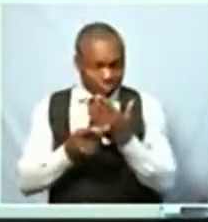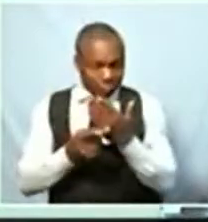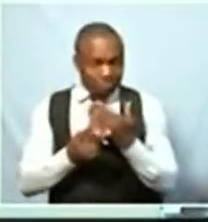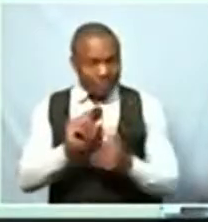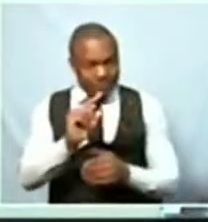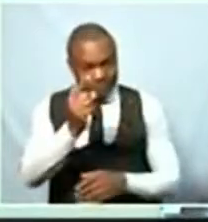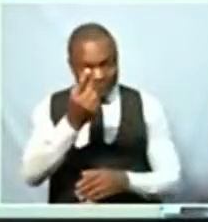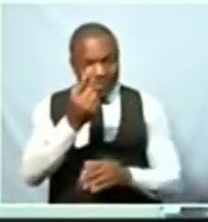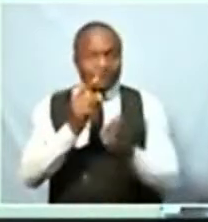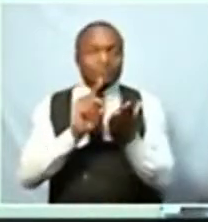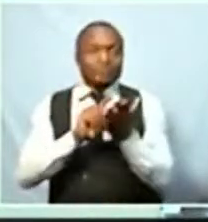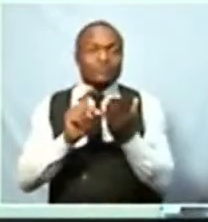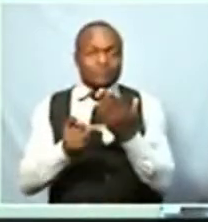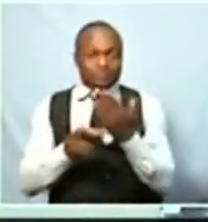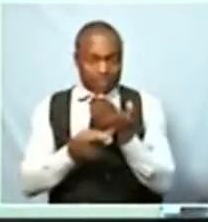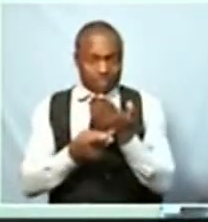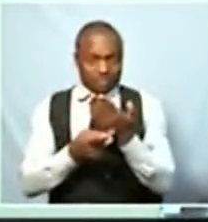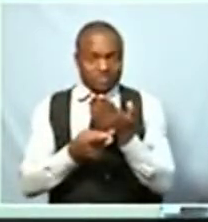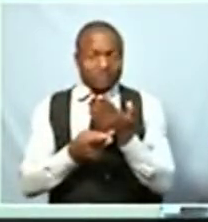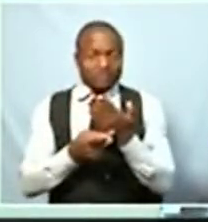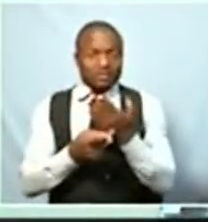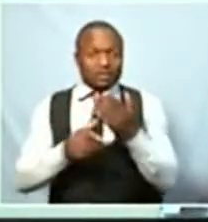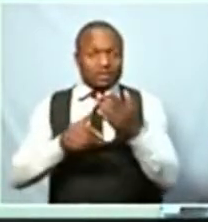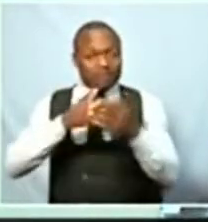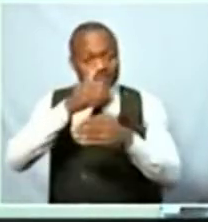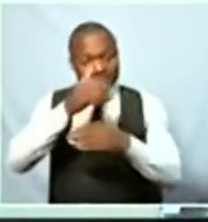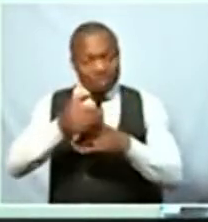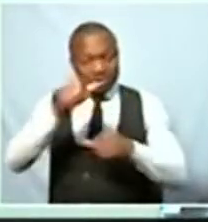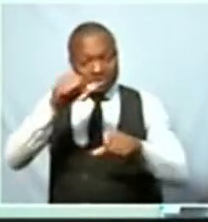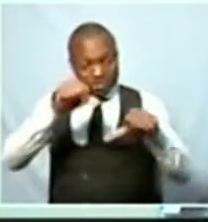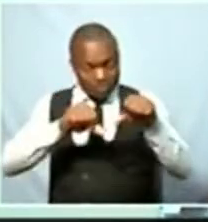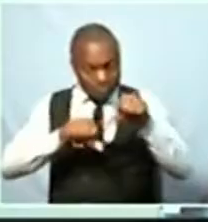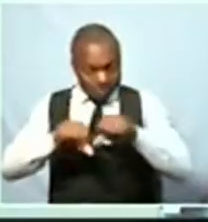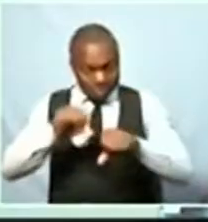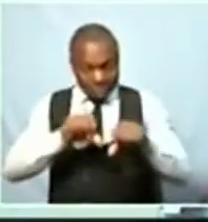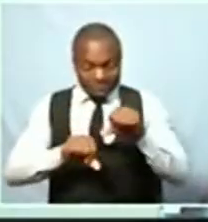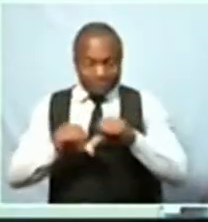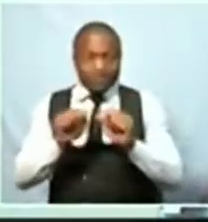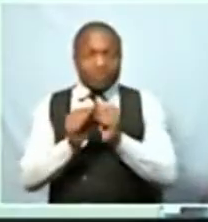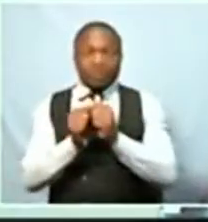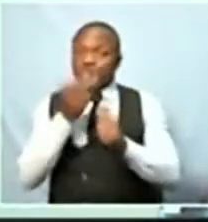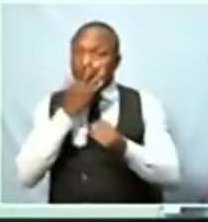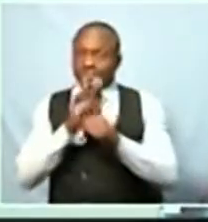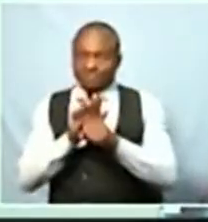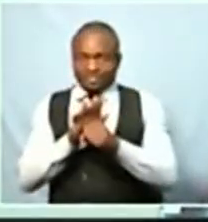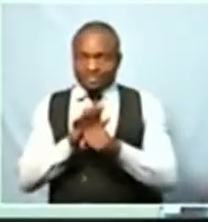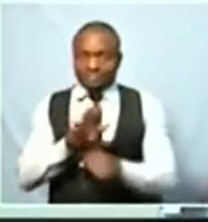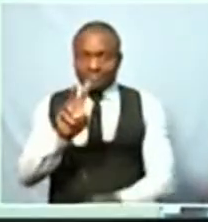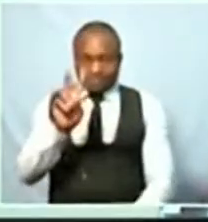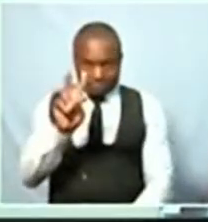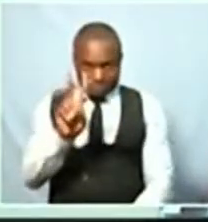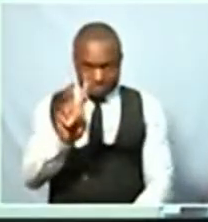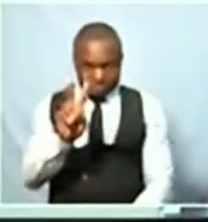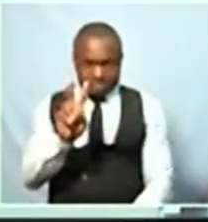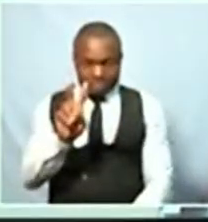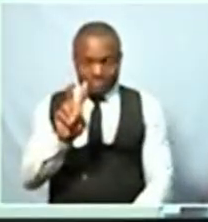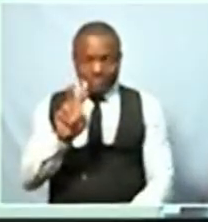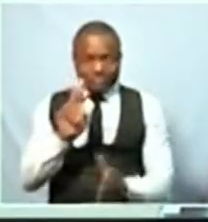first program is external audit and assurance. The second program